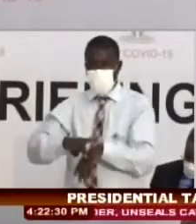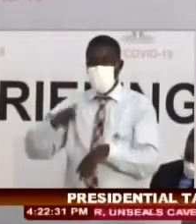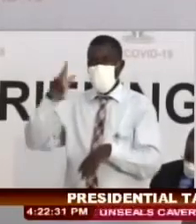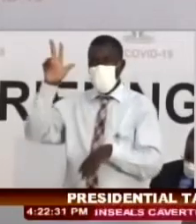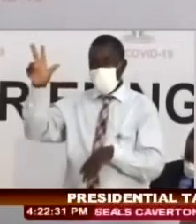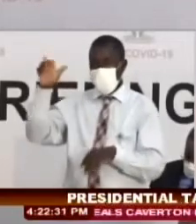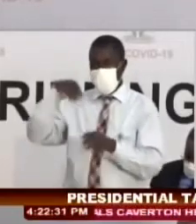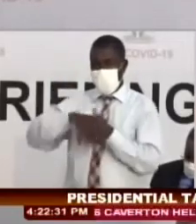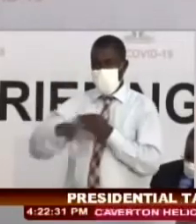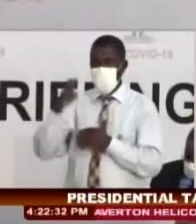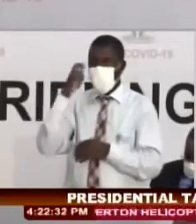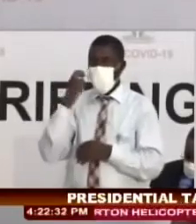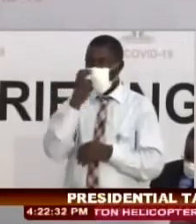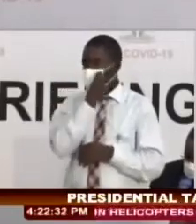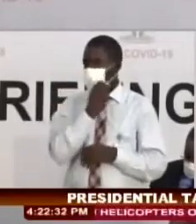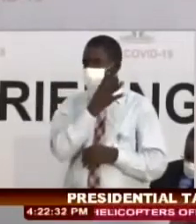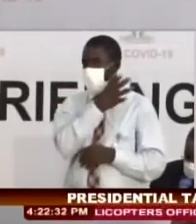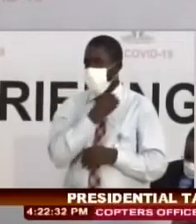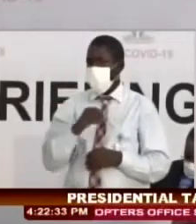and Abia,